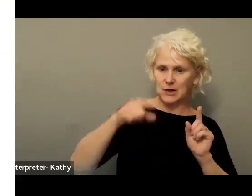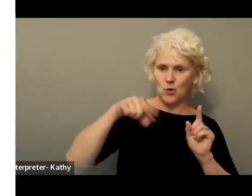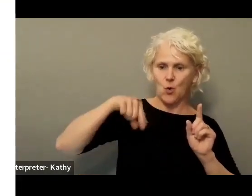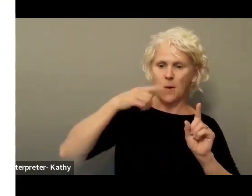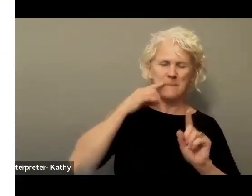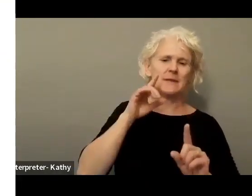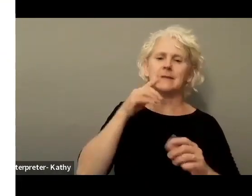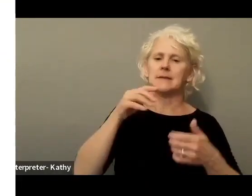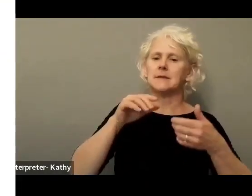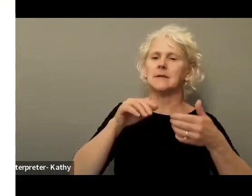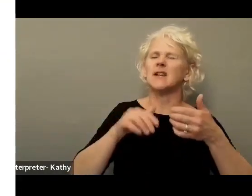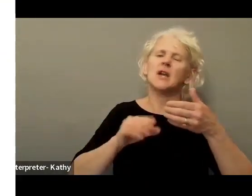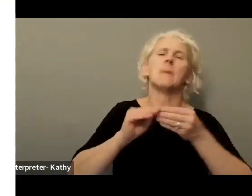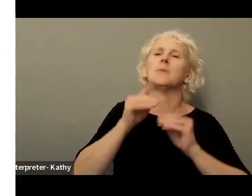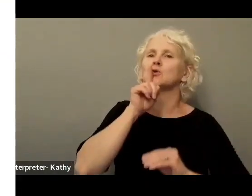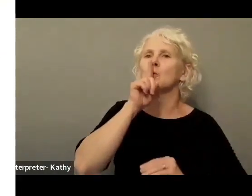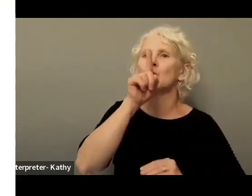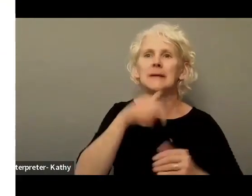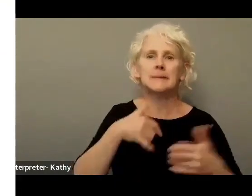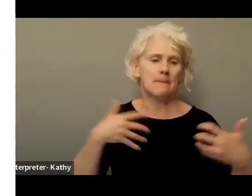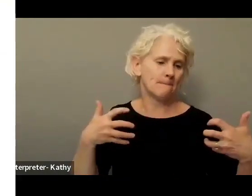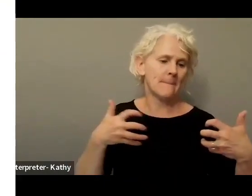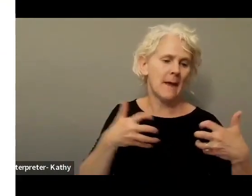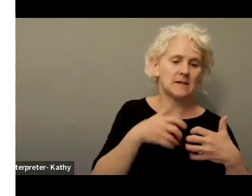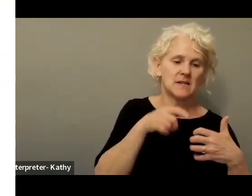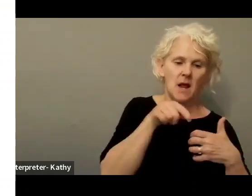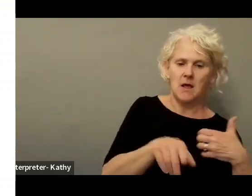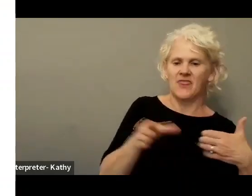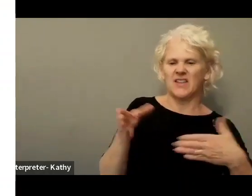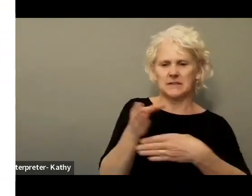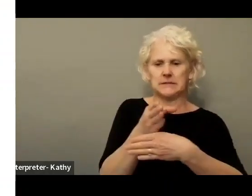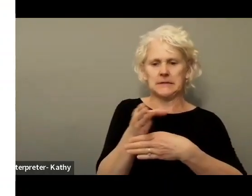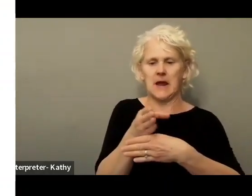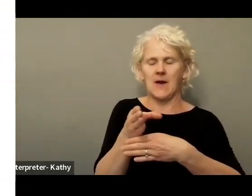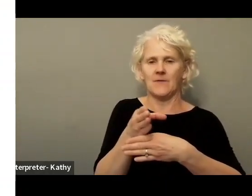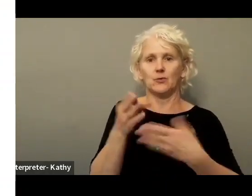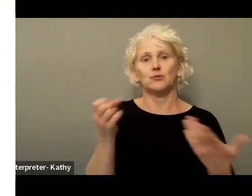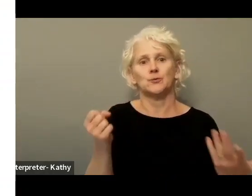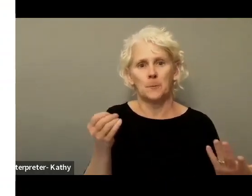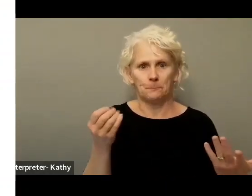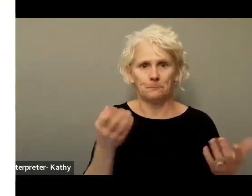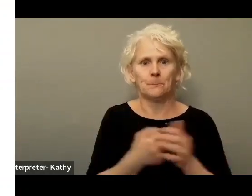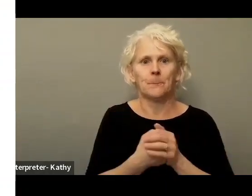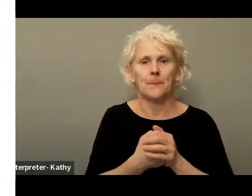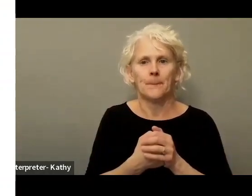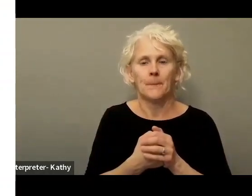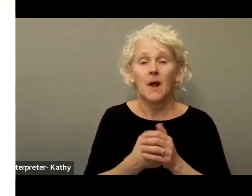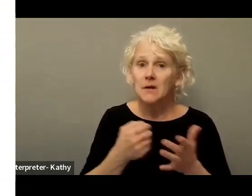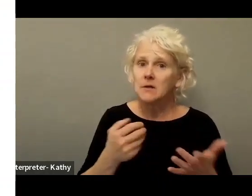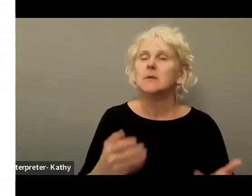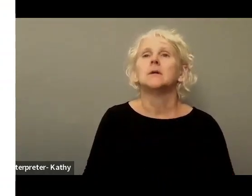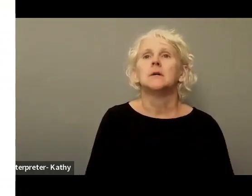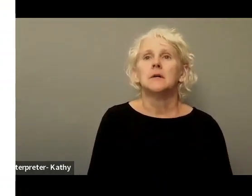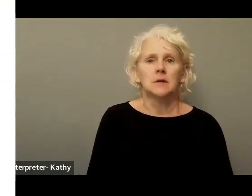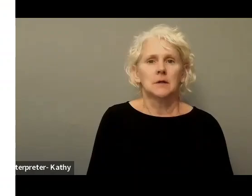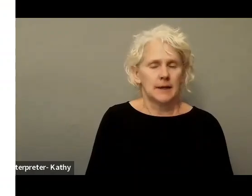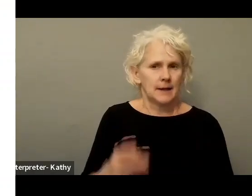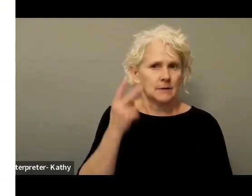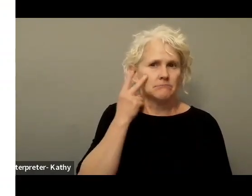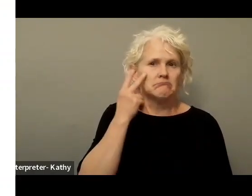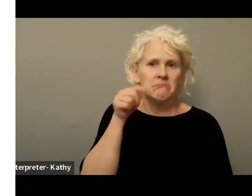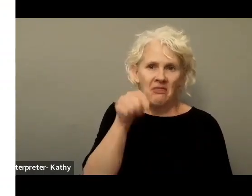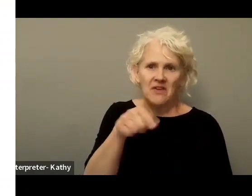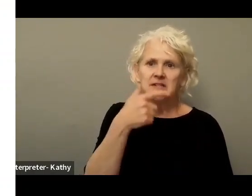don't exactly match up, because I'm averaging a year. But so it's interesting to see here